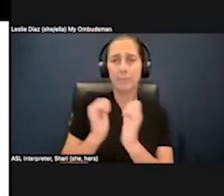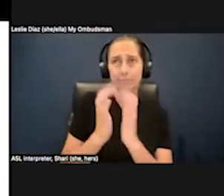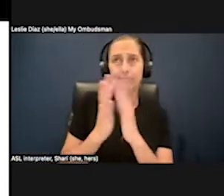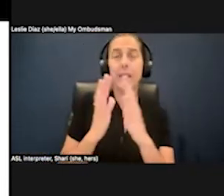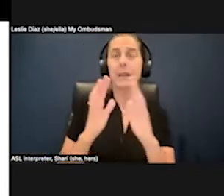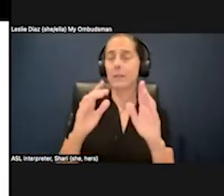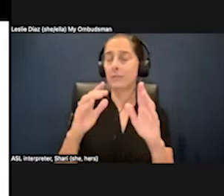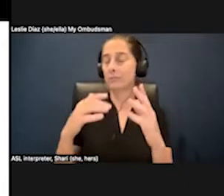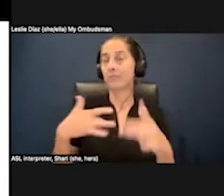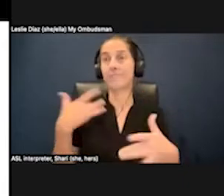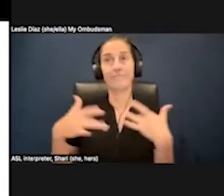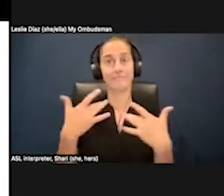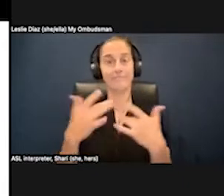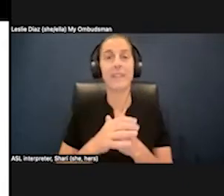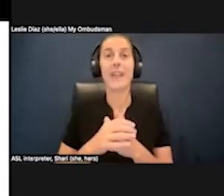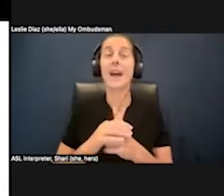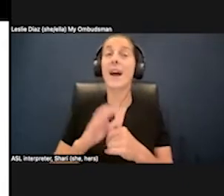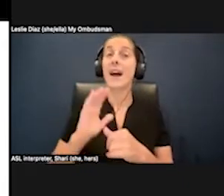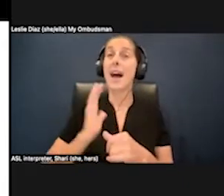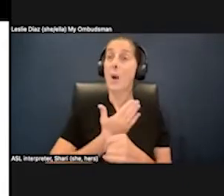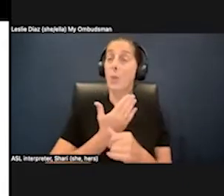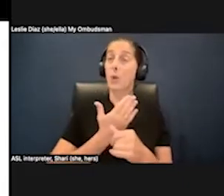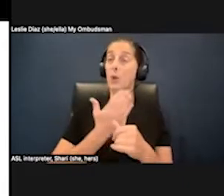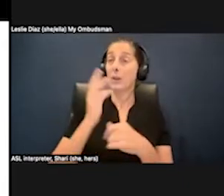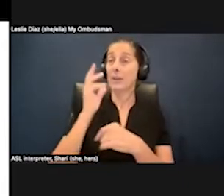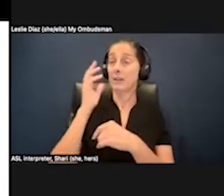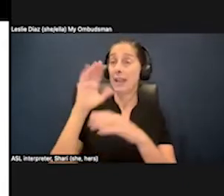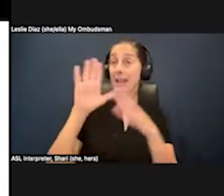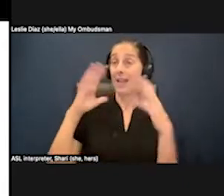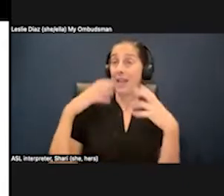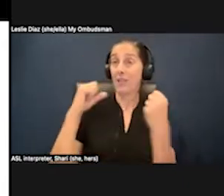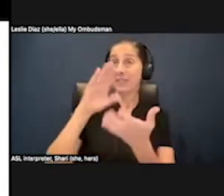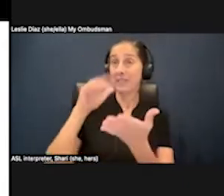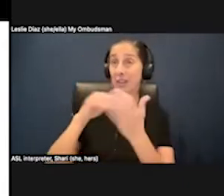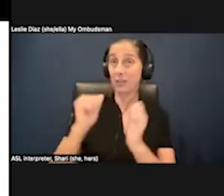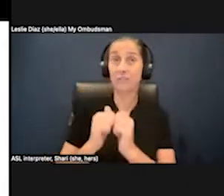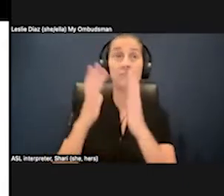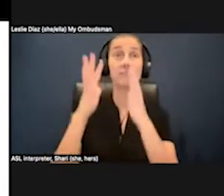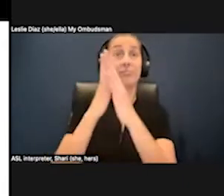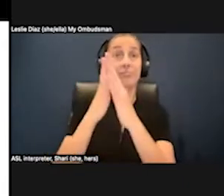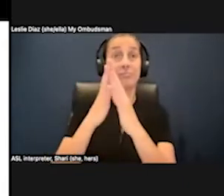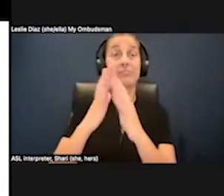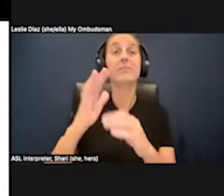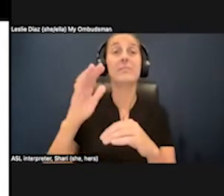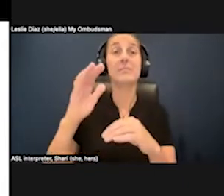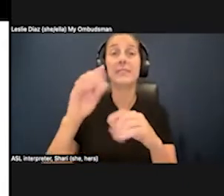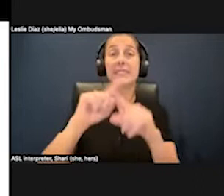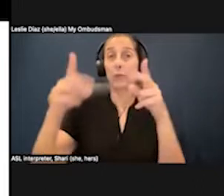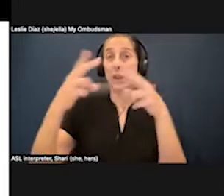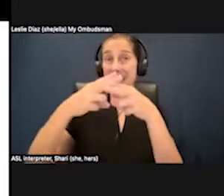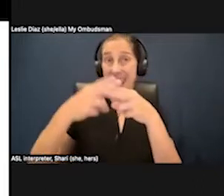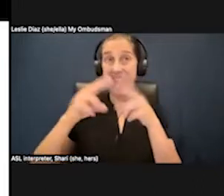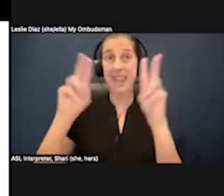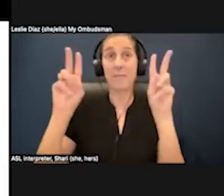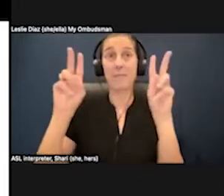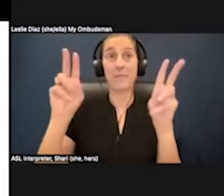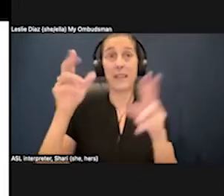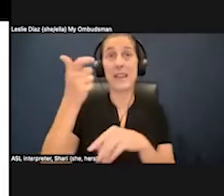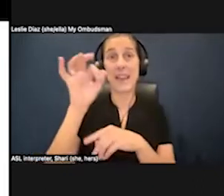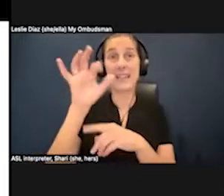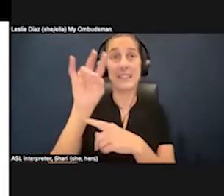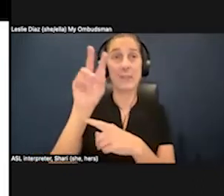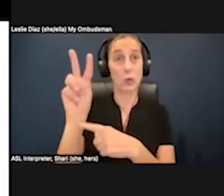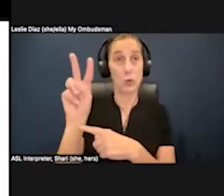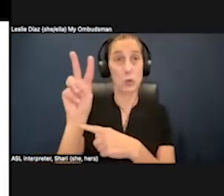So just a little bit about our history as a health center. We were founded as the Great Brook Valley Health Center in 1972 by 7 women who